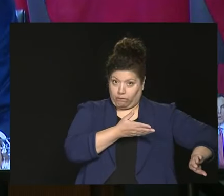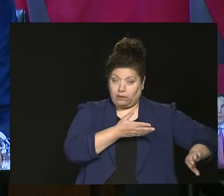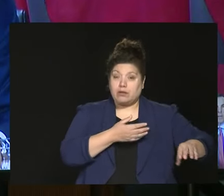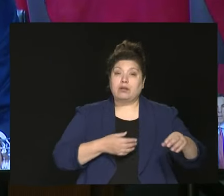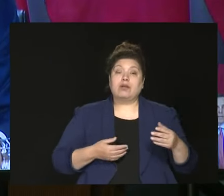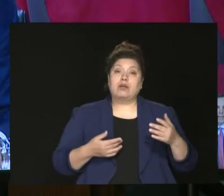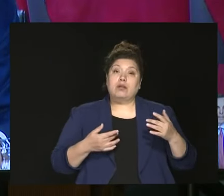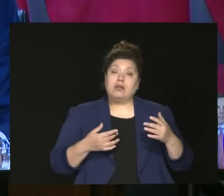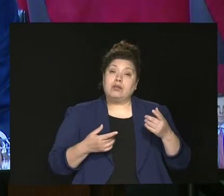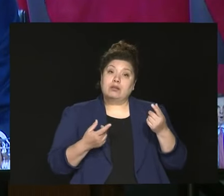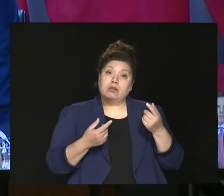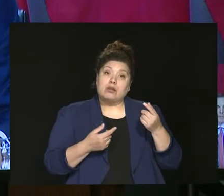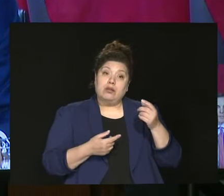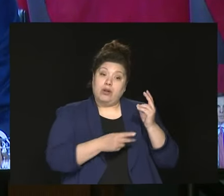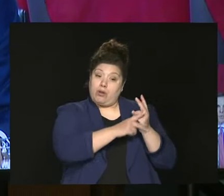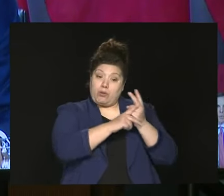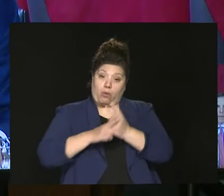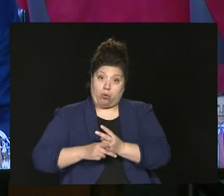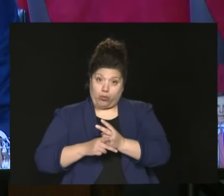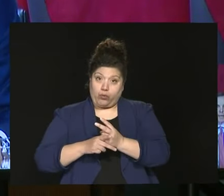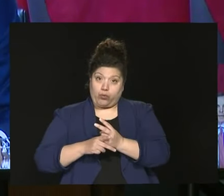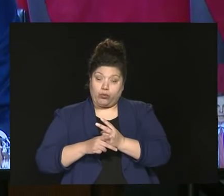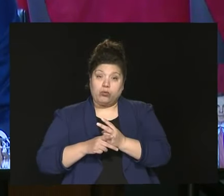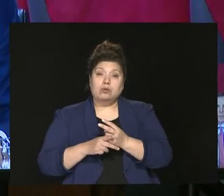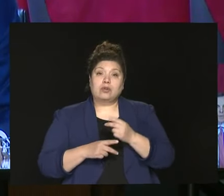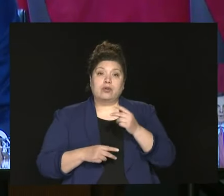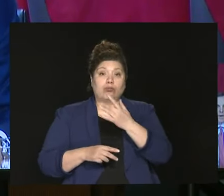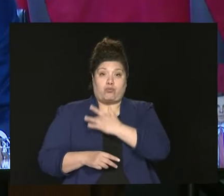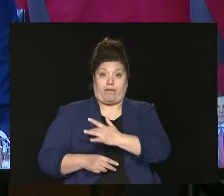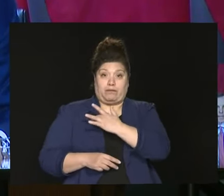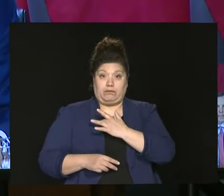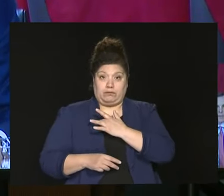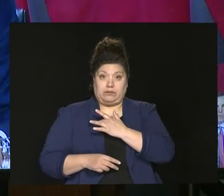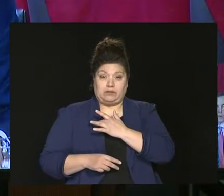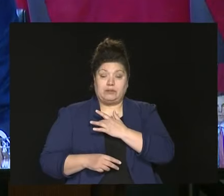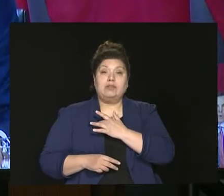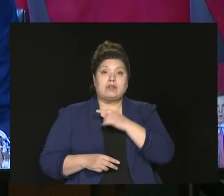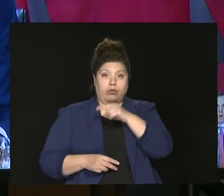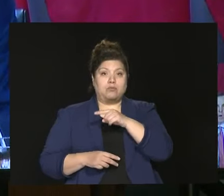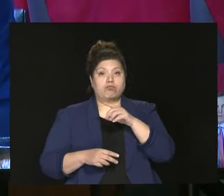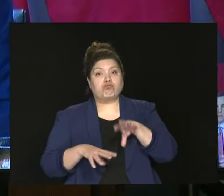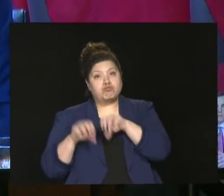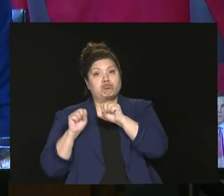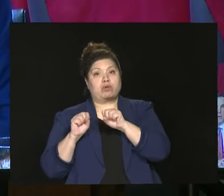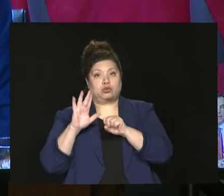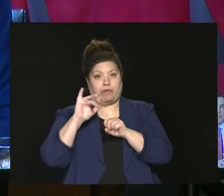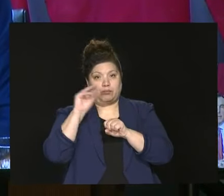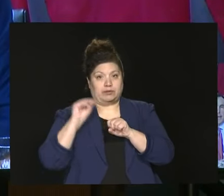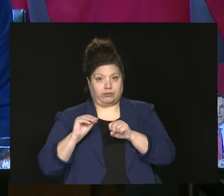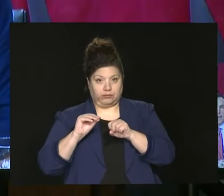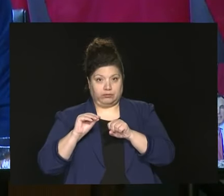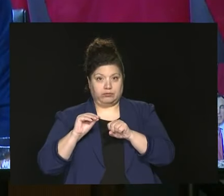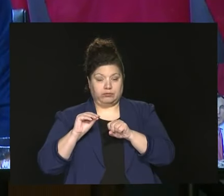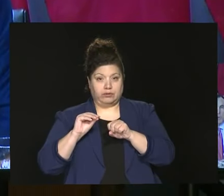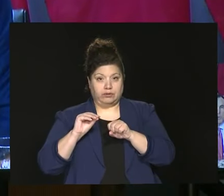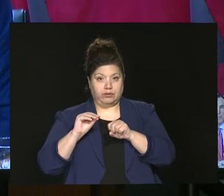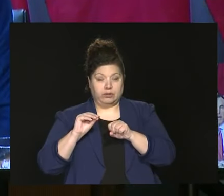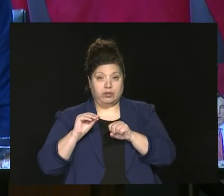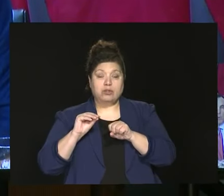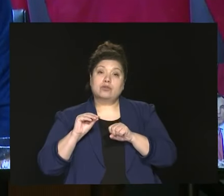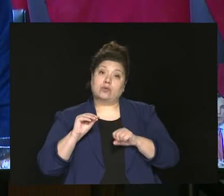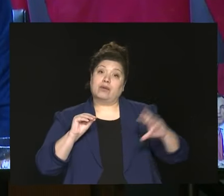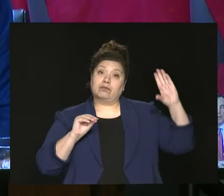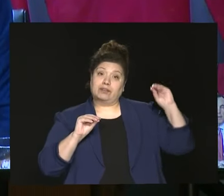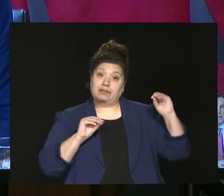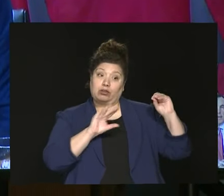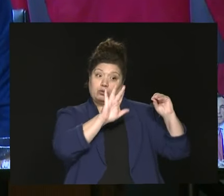loan, the provinces will be paying 25% of the overall cost. So that's the approach. That's how it will